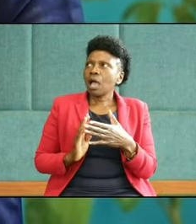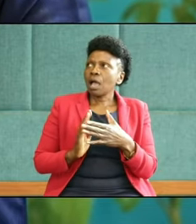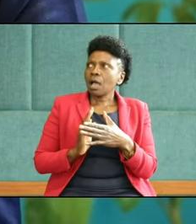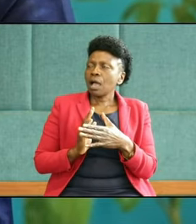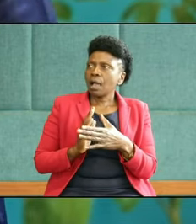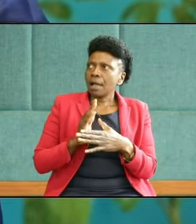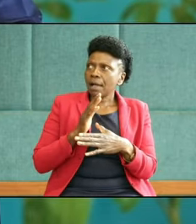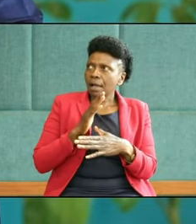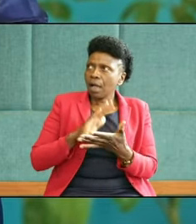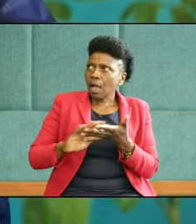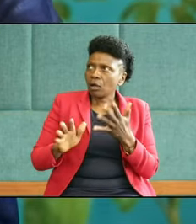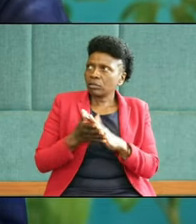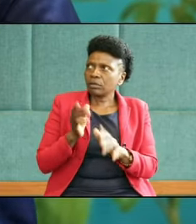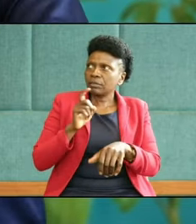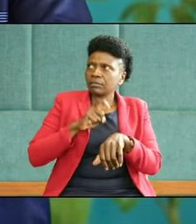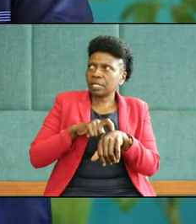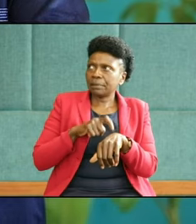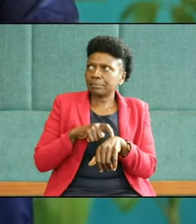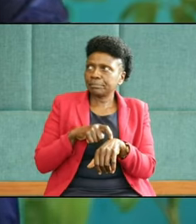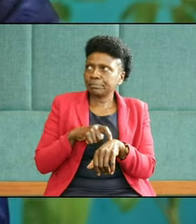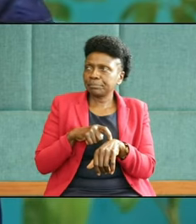Out of season.